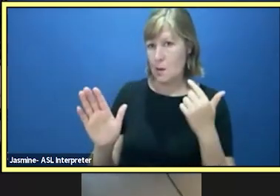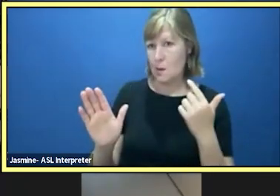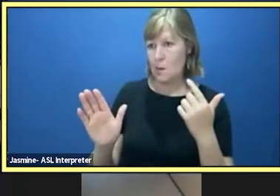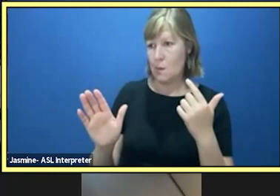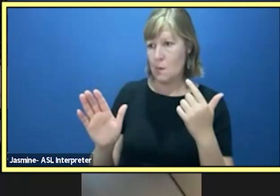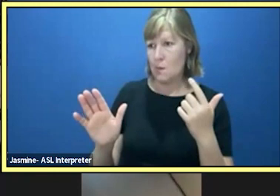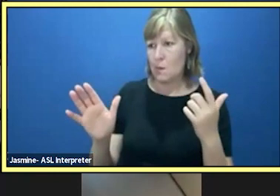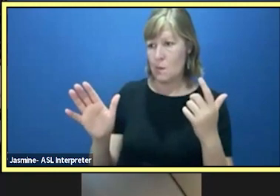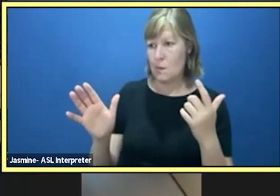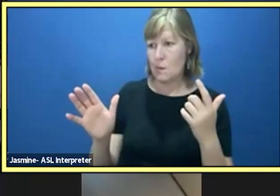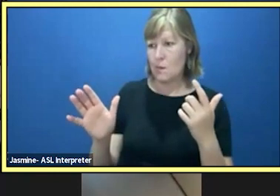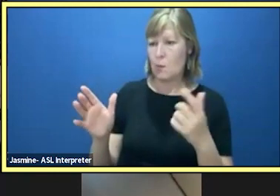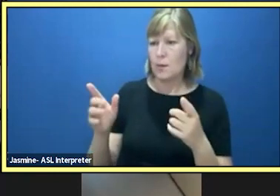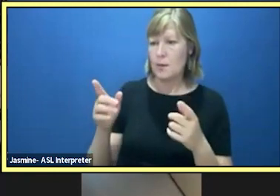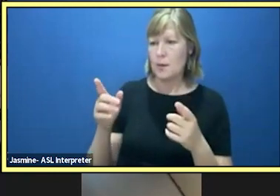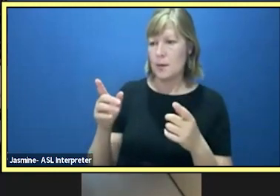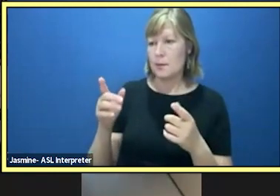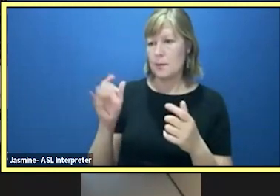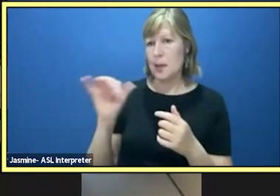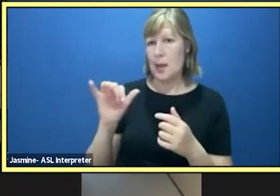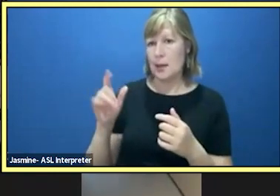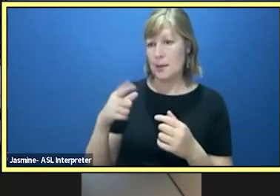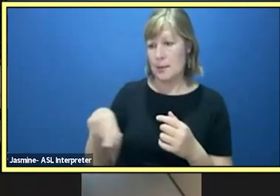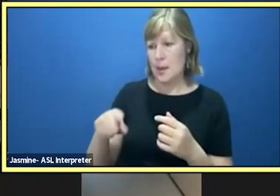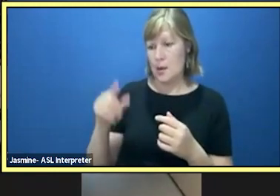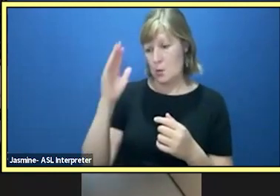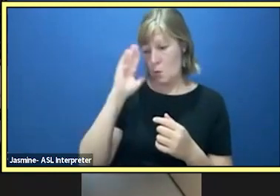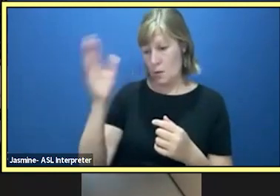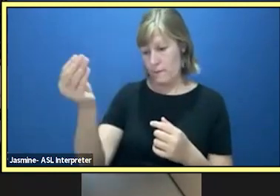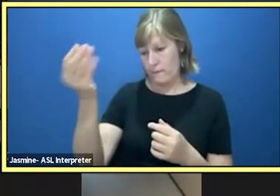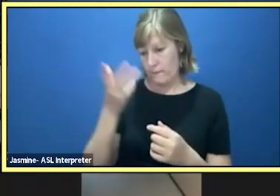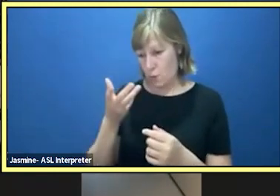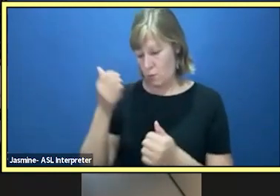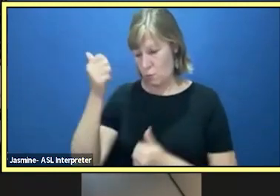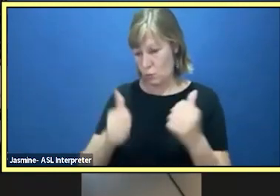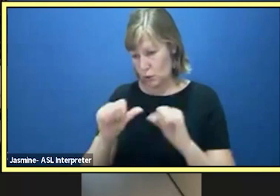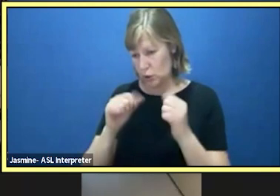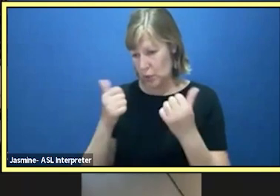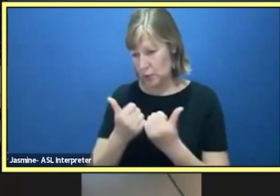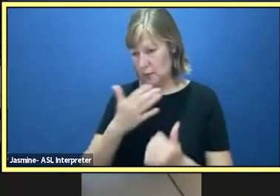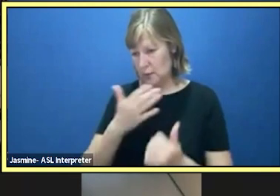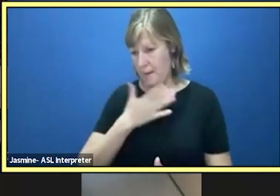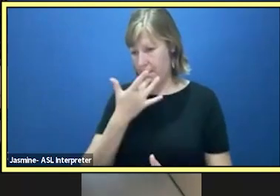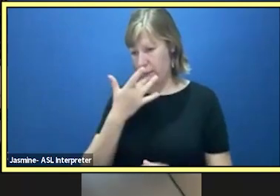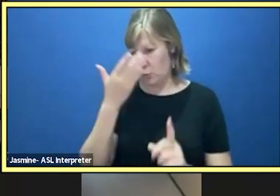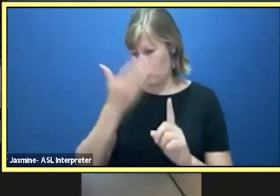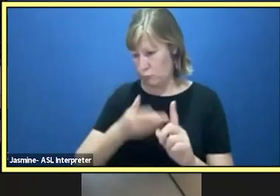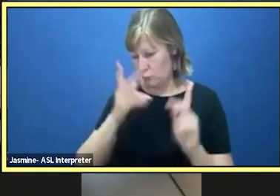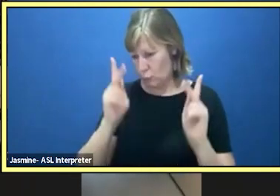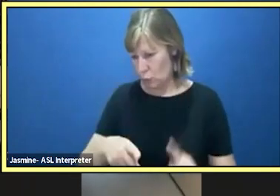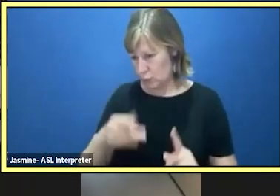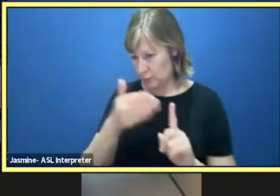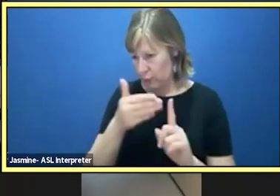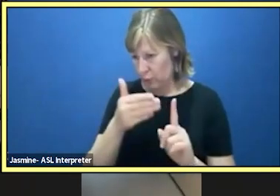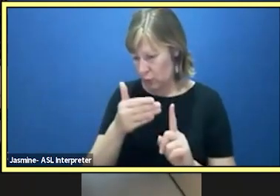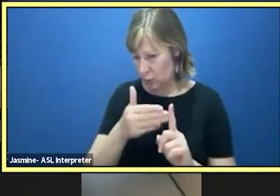of what agency has picked them up so that we can continue with that? And I can understand there are, concerns